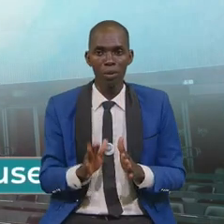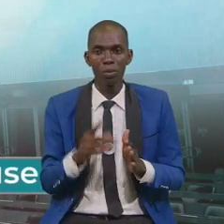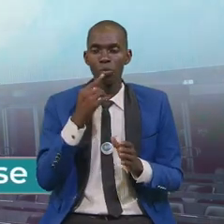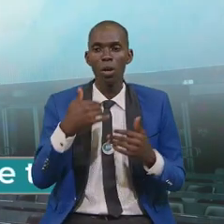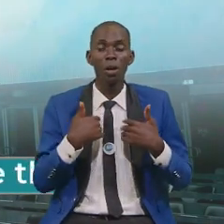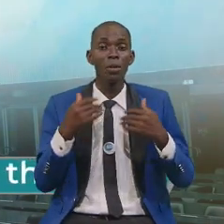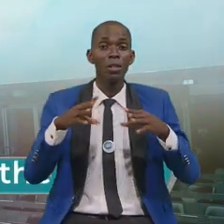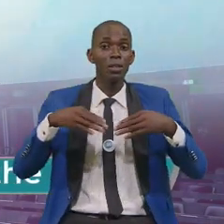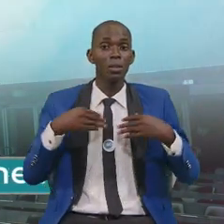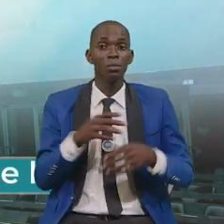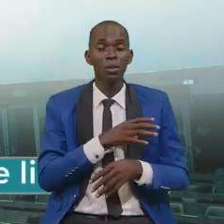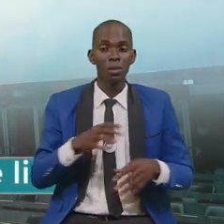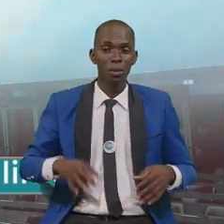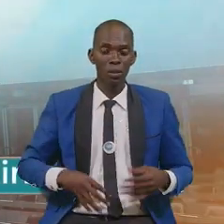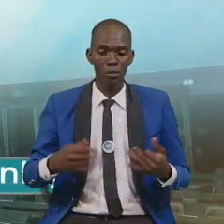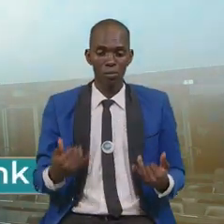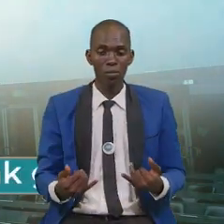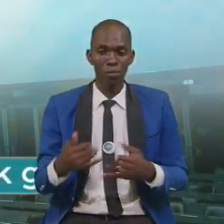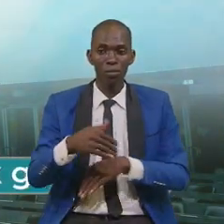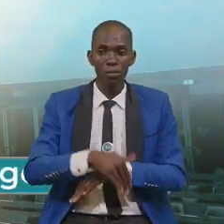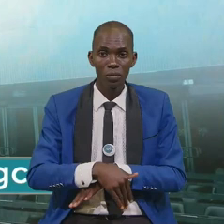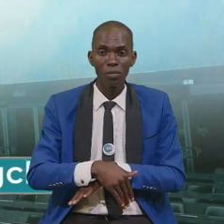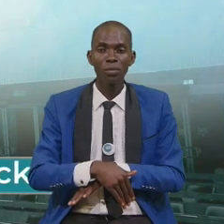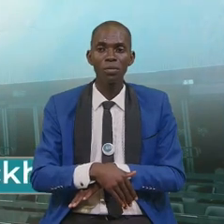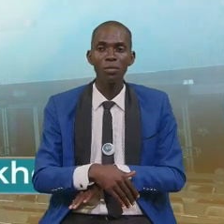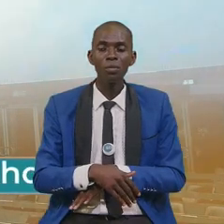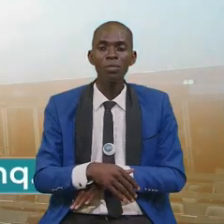Apart from the meeting tomorrow by 3 p.m.,